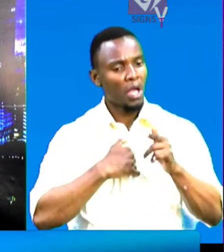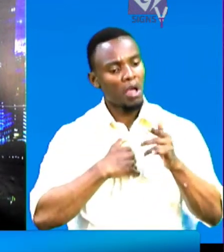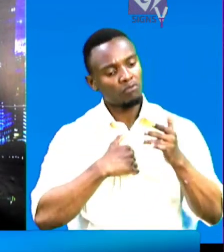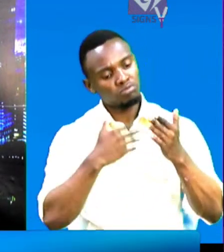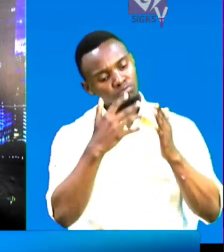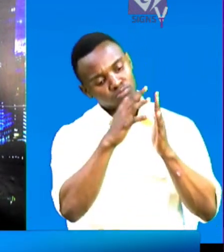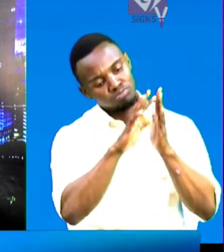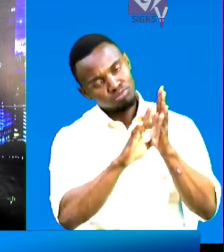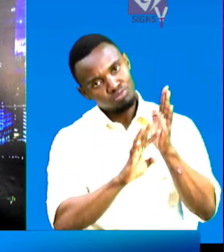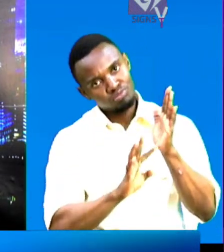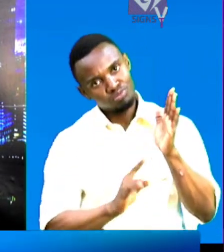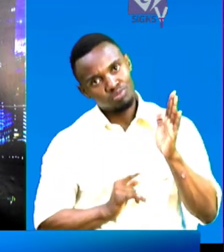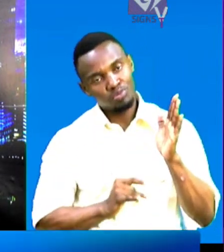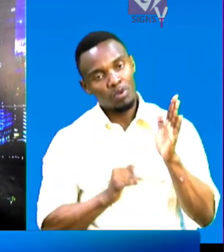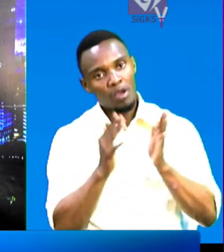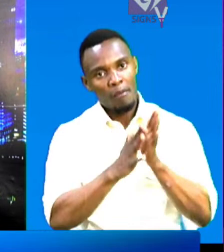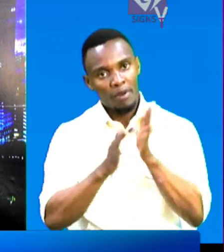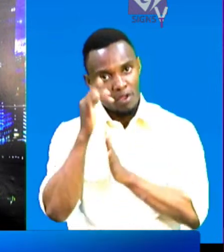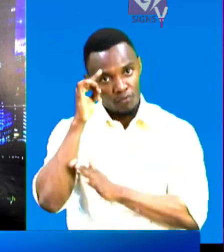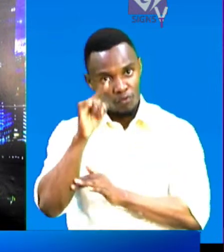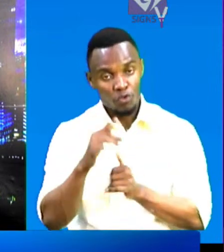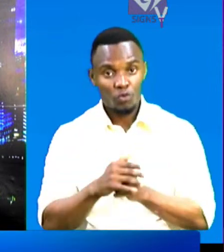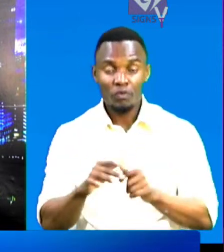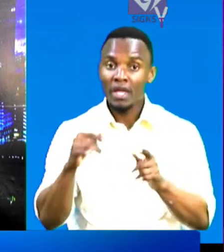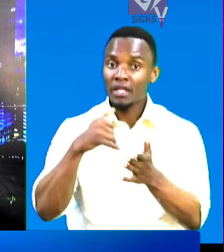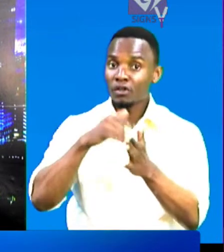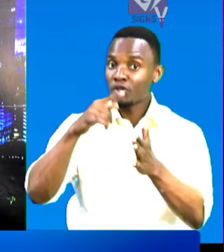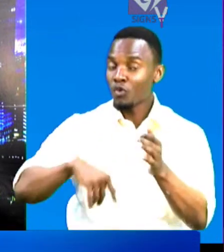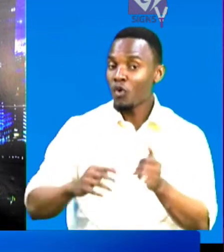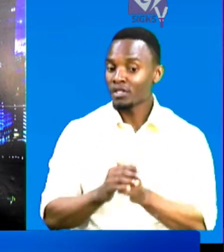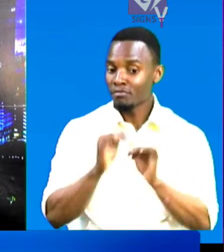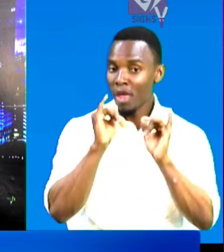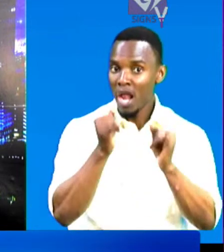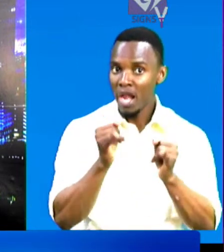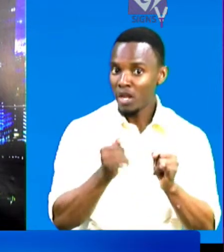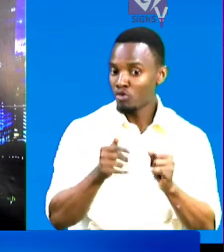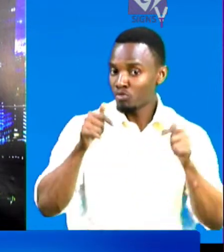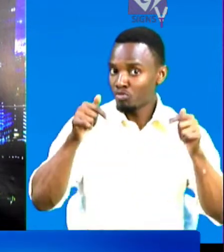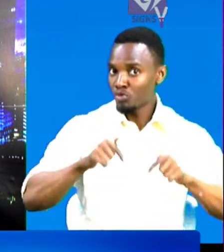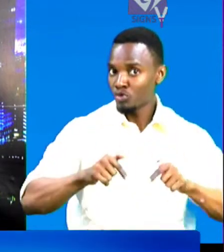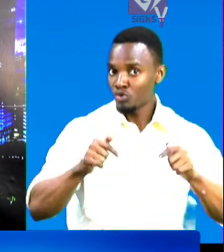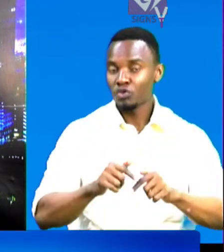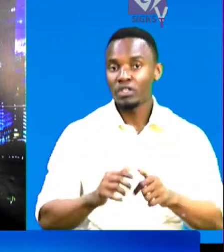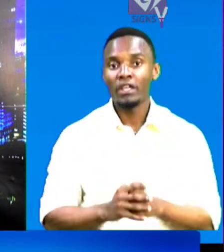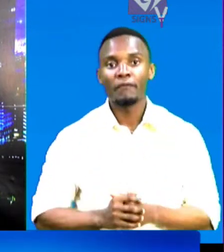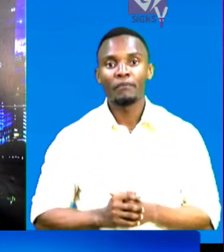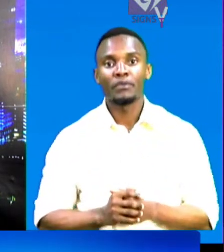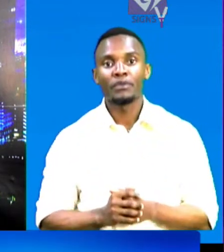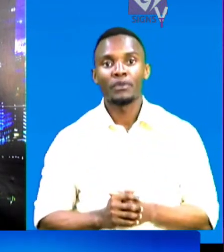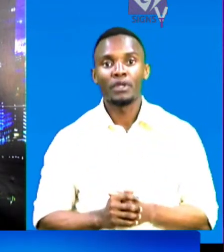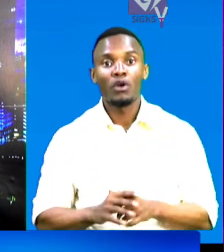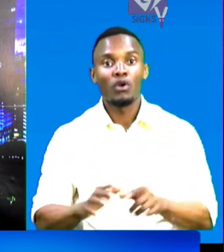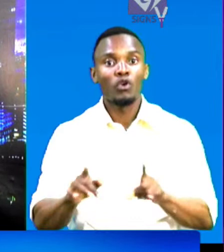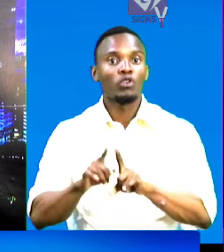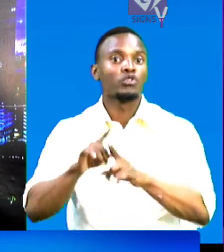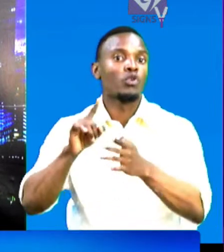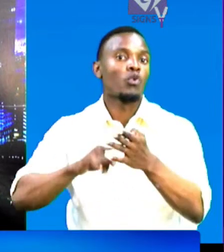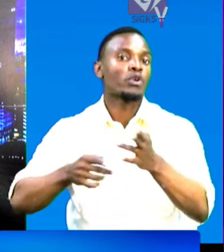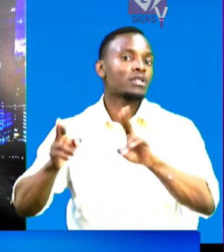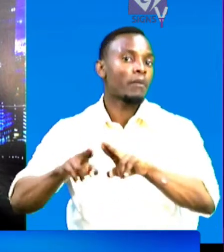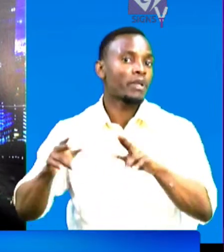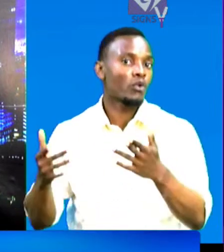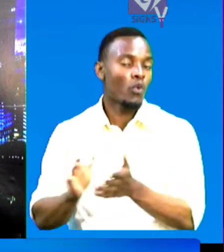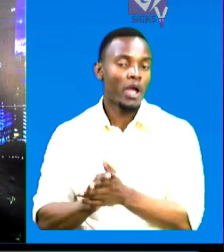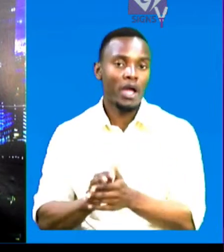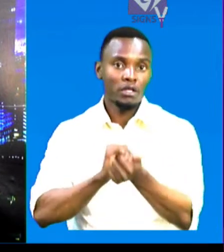up for you, including the news making headlines today and what's happening in the world of